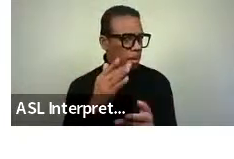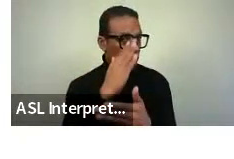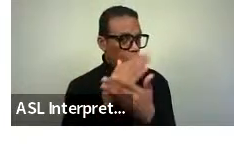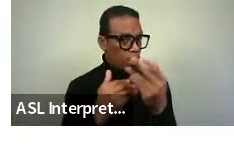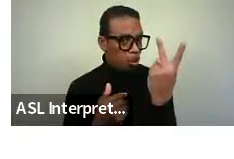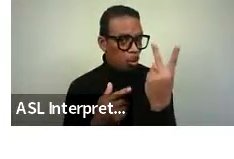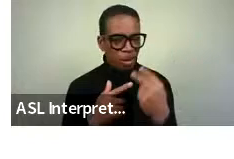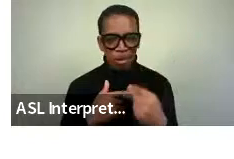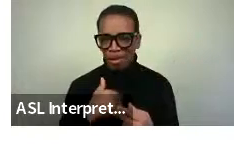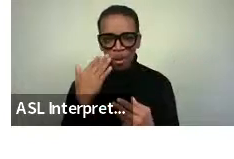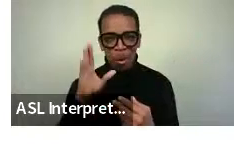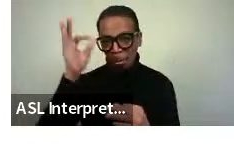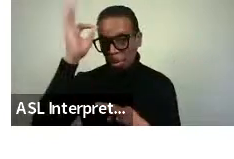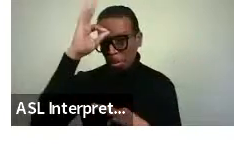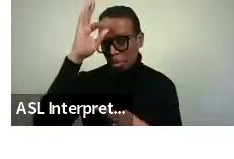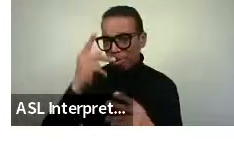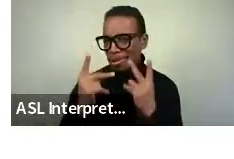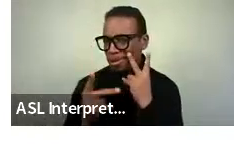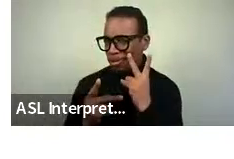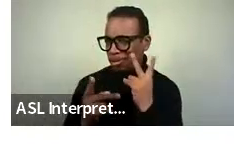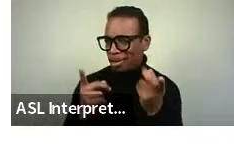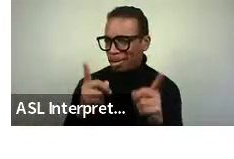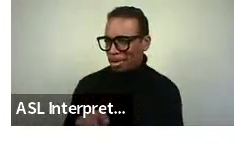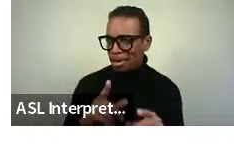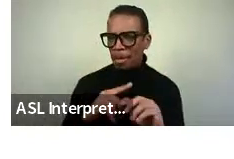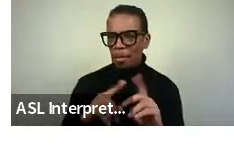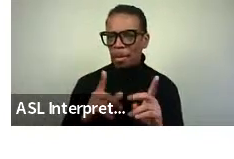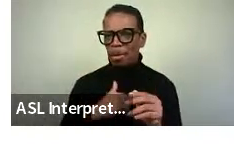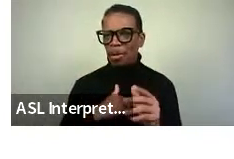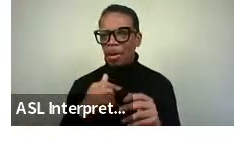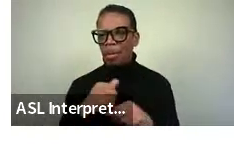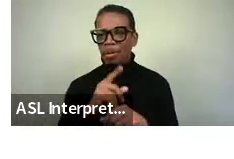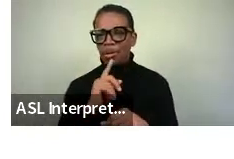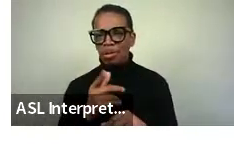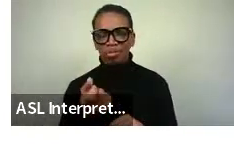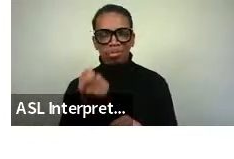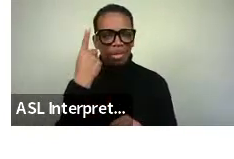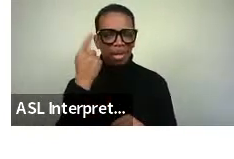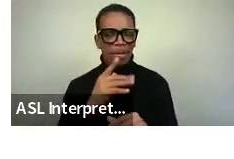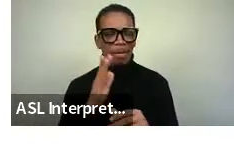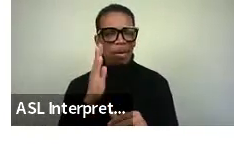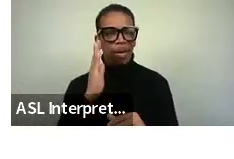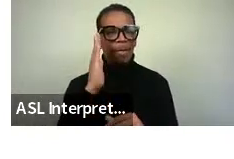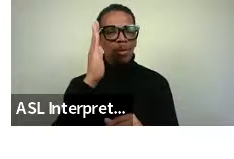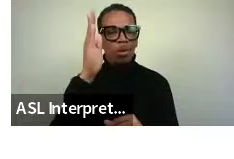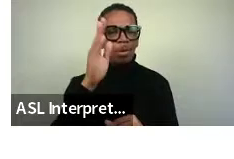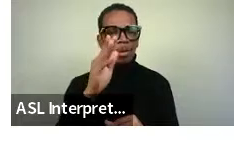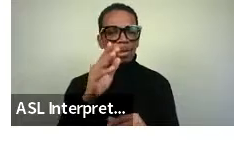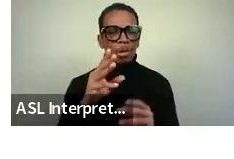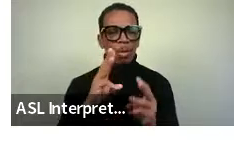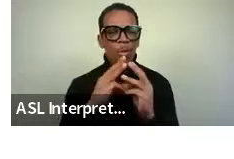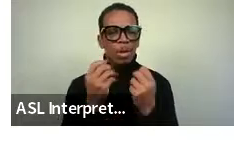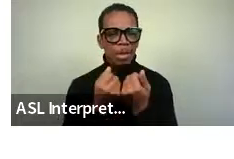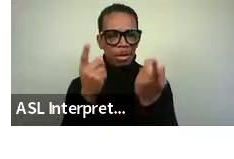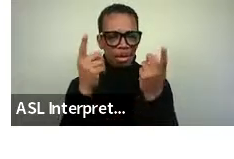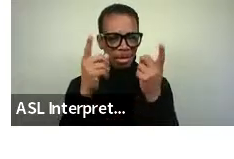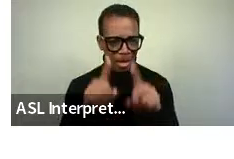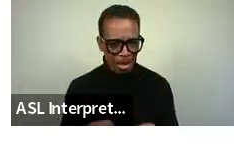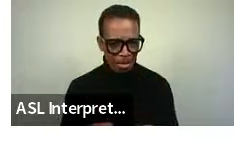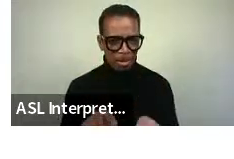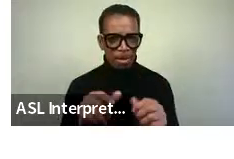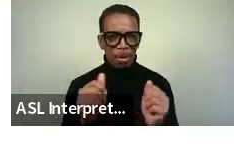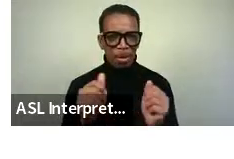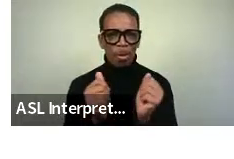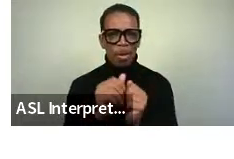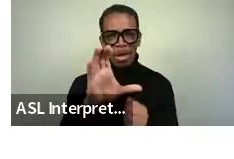yet. We'll see. But wanted to just make sure you're aware of some of our upcoming webinars that are happening with the